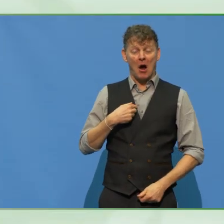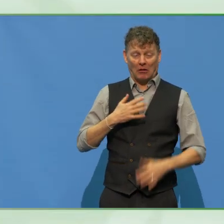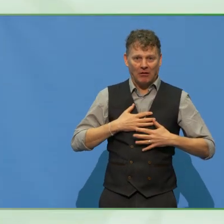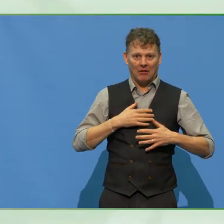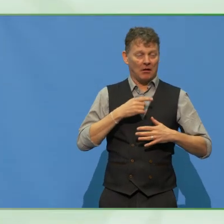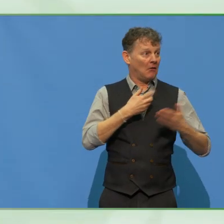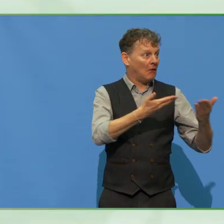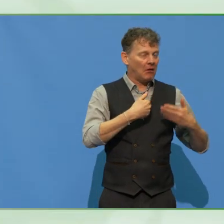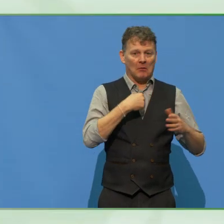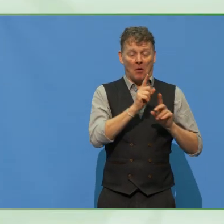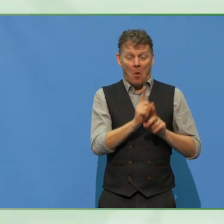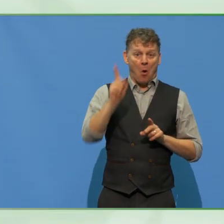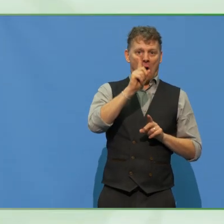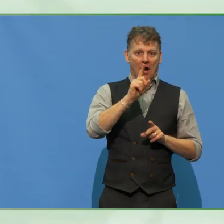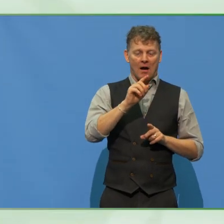Really?